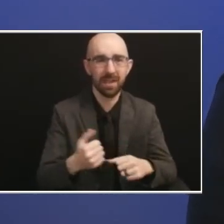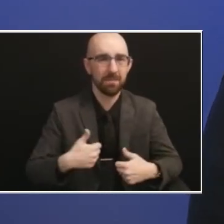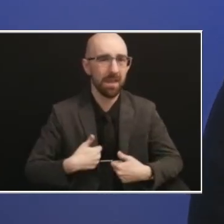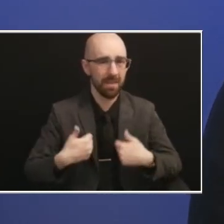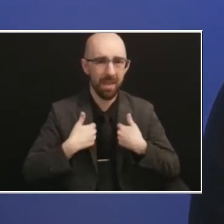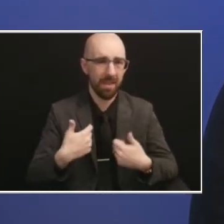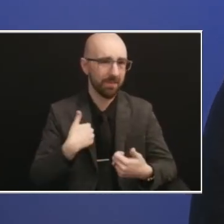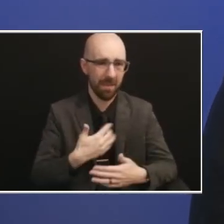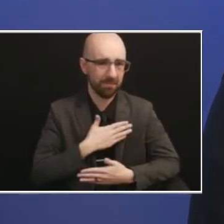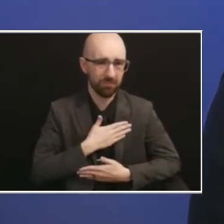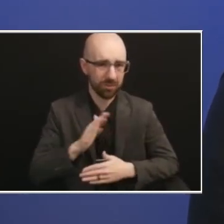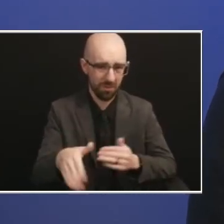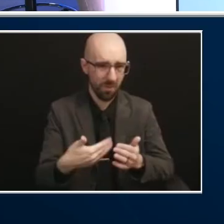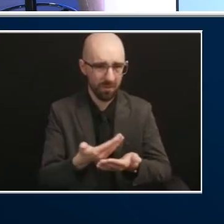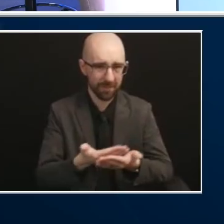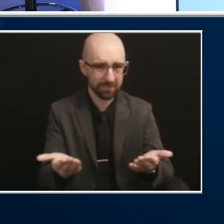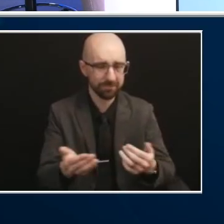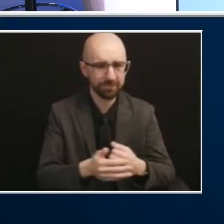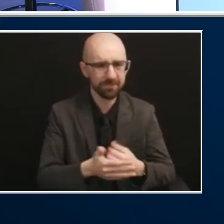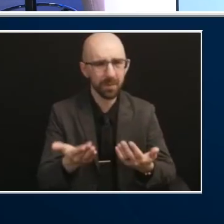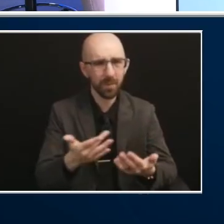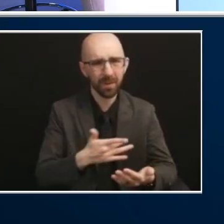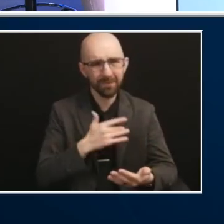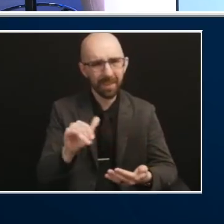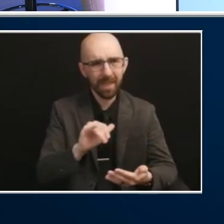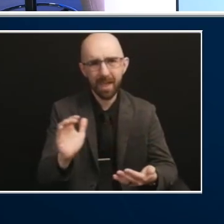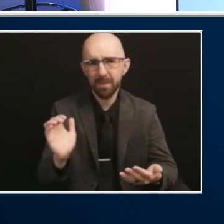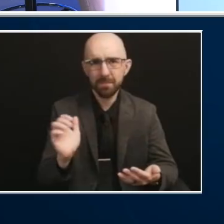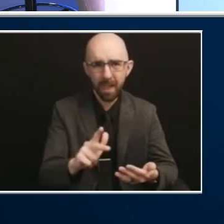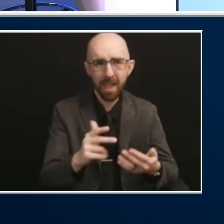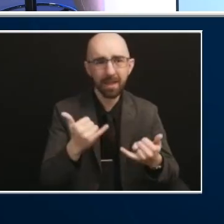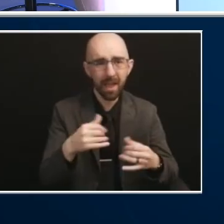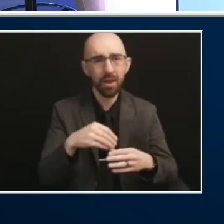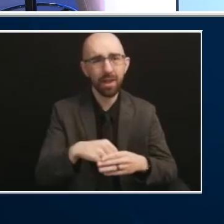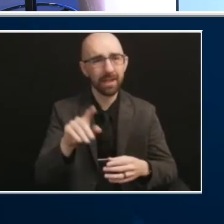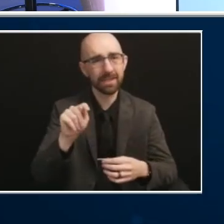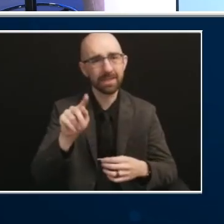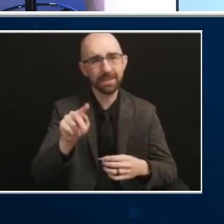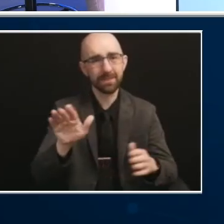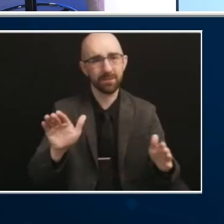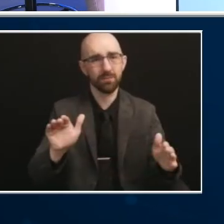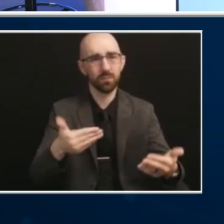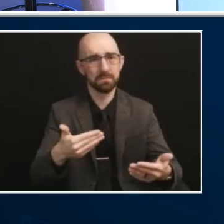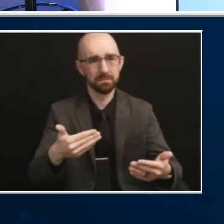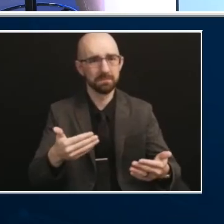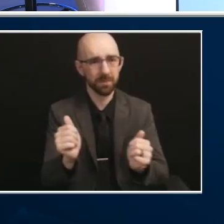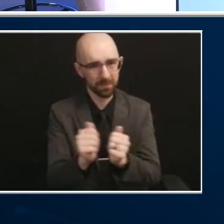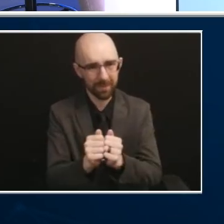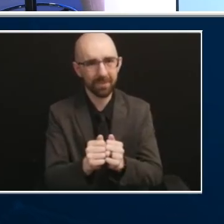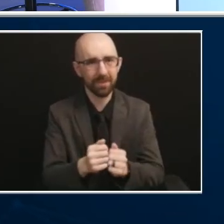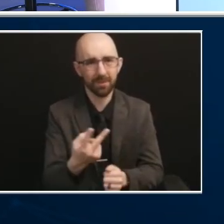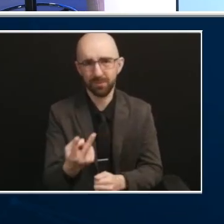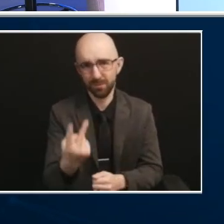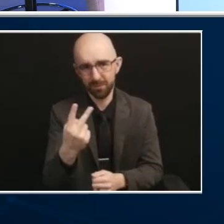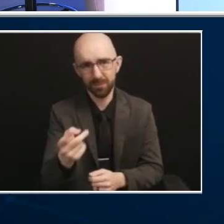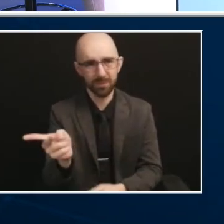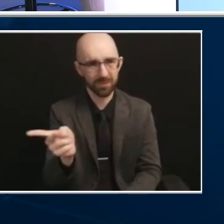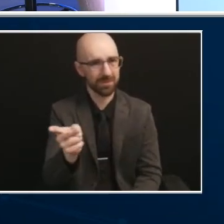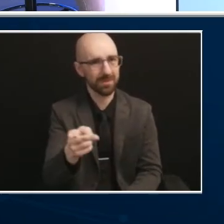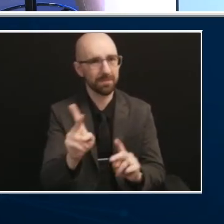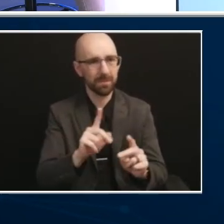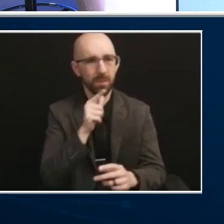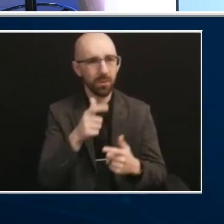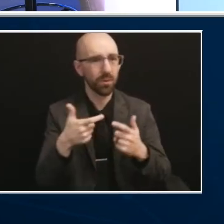of them. What's it feel like to be back, and now you're in a television studio with two of the people who are a huge part